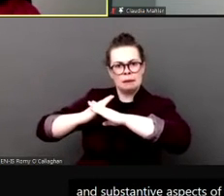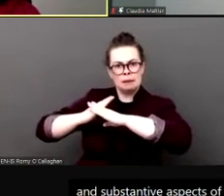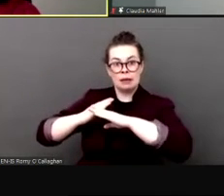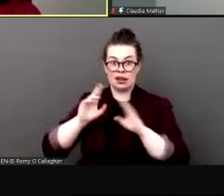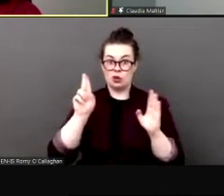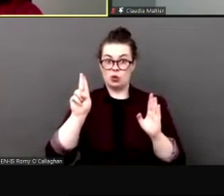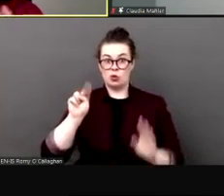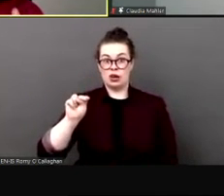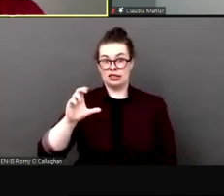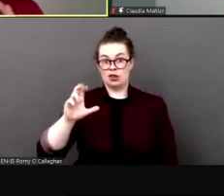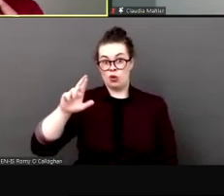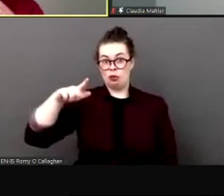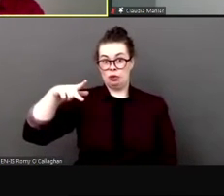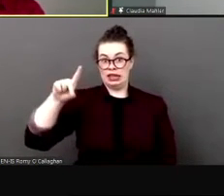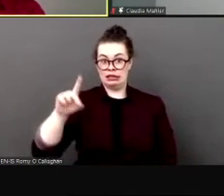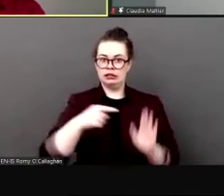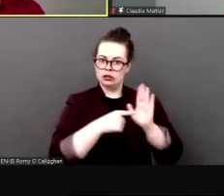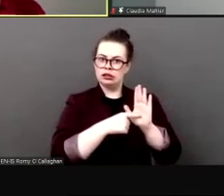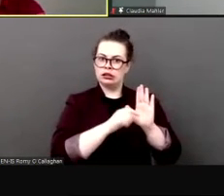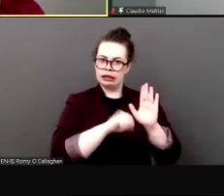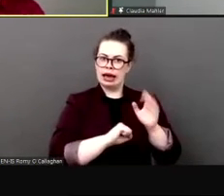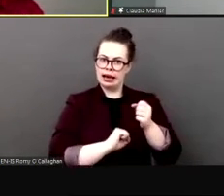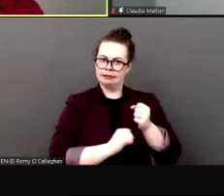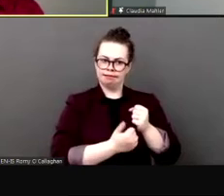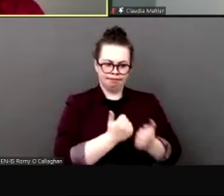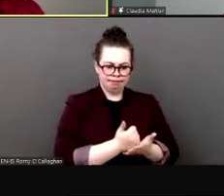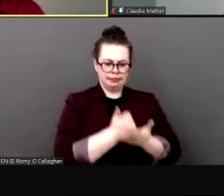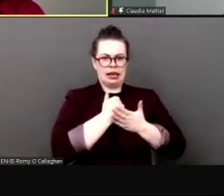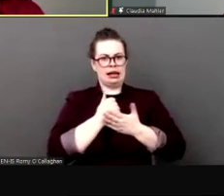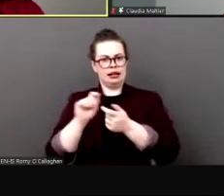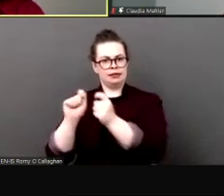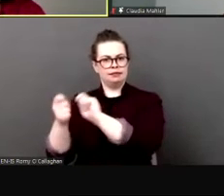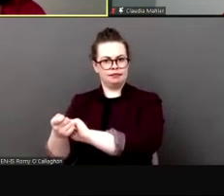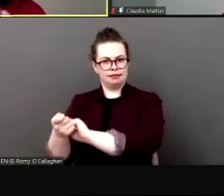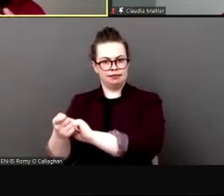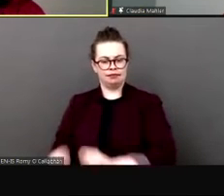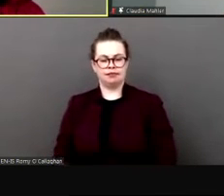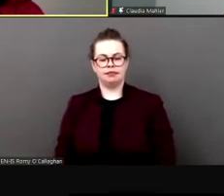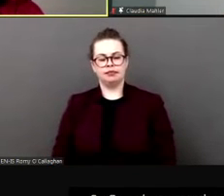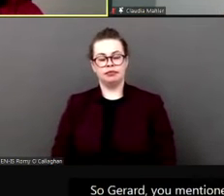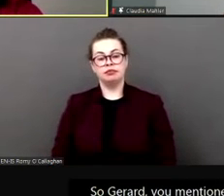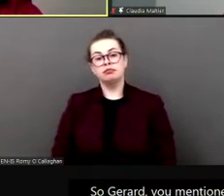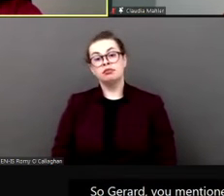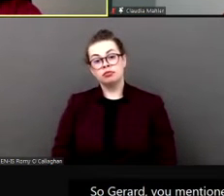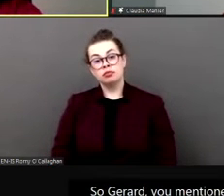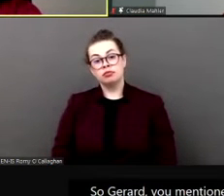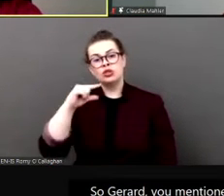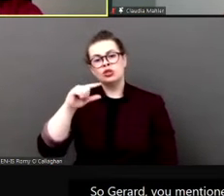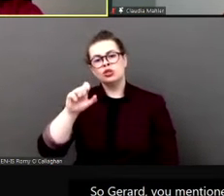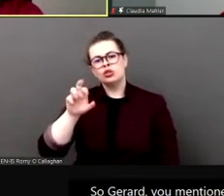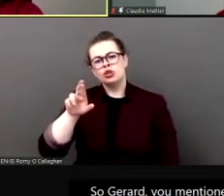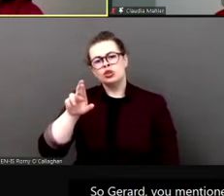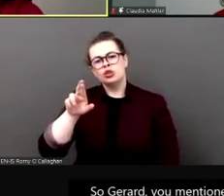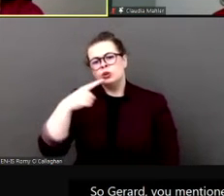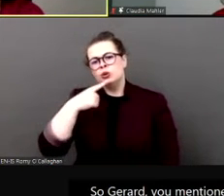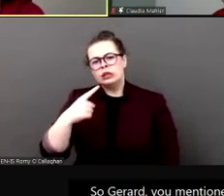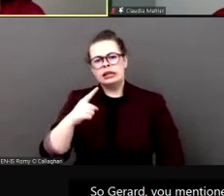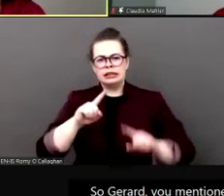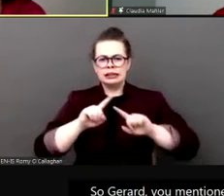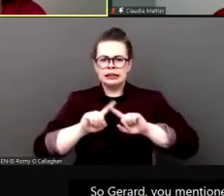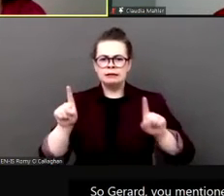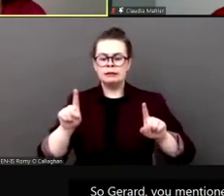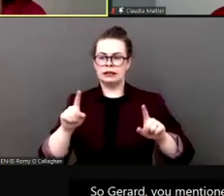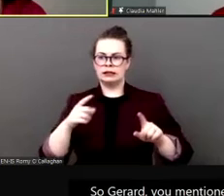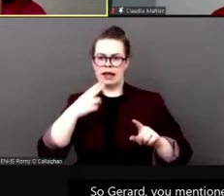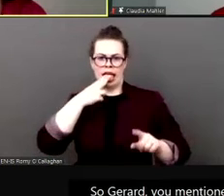Gerard, you mentioned in the beginning also the aspects of intersectionality, and you started discussing ableism and ageism.